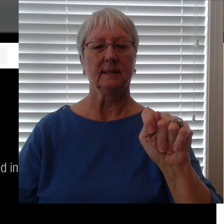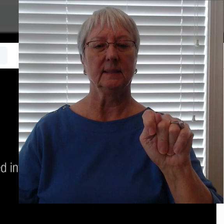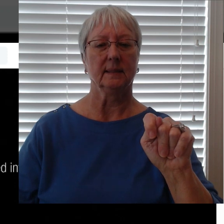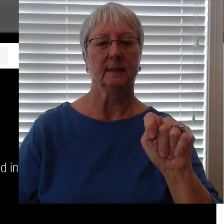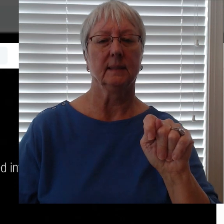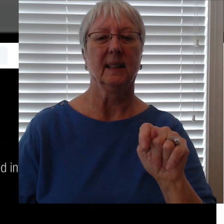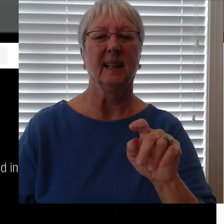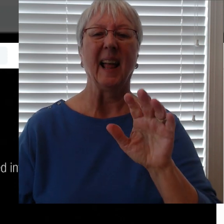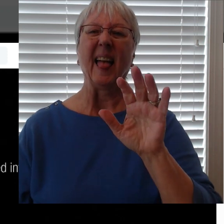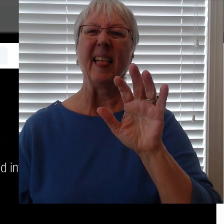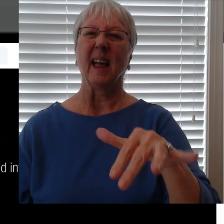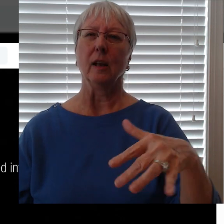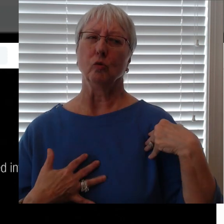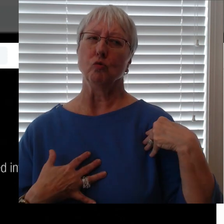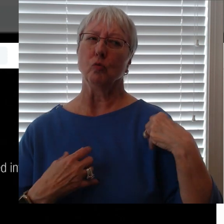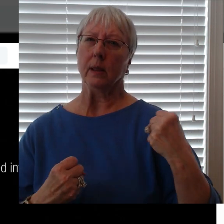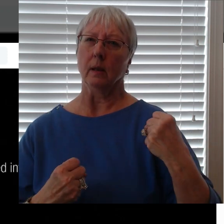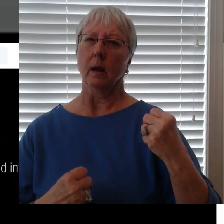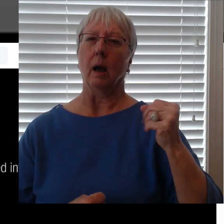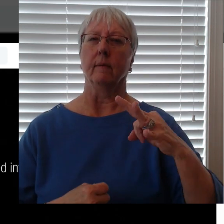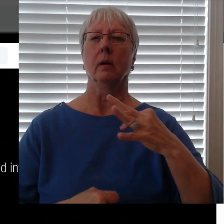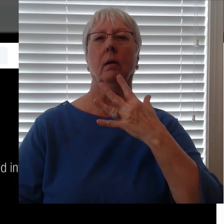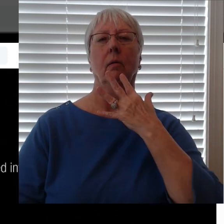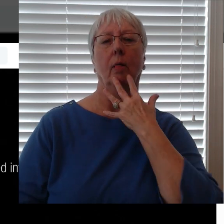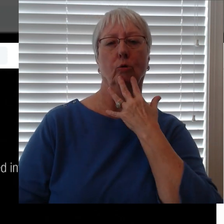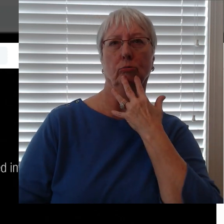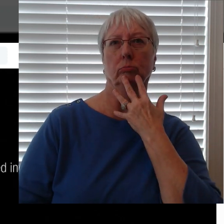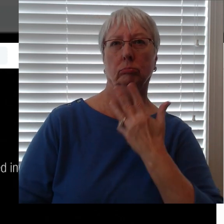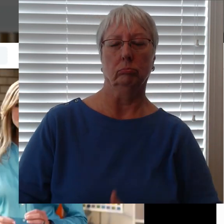perceived intensity of a specific color.